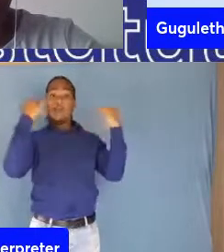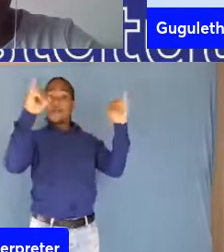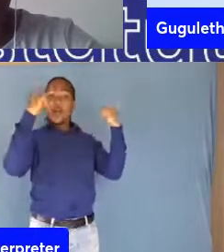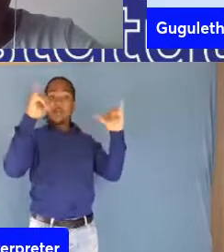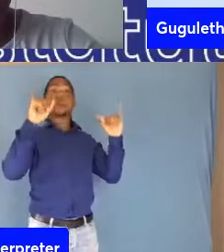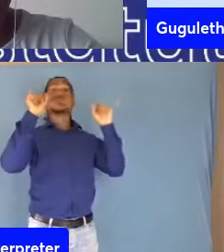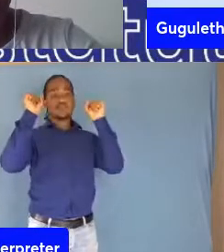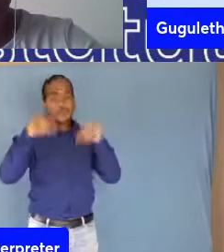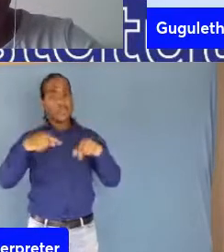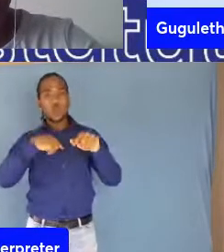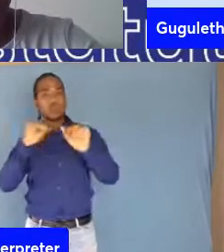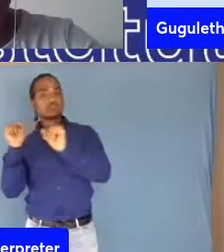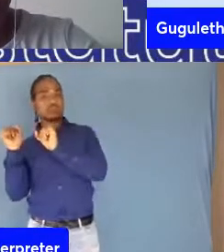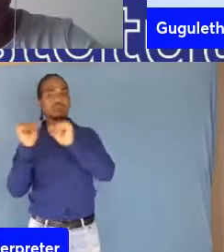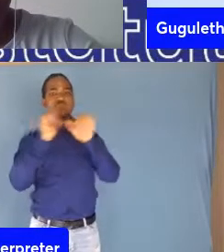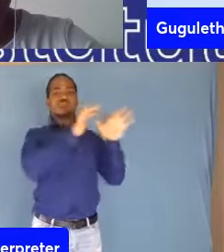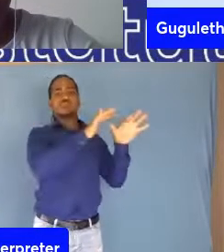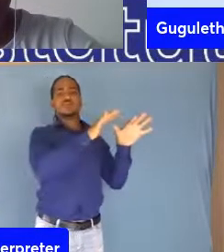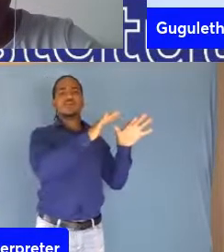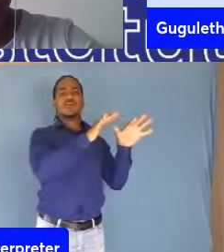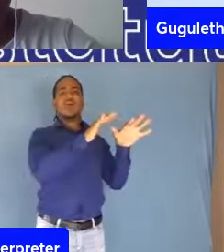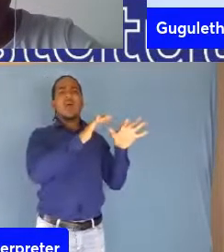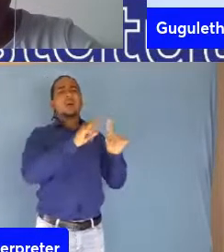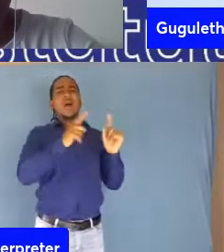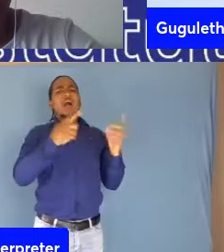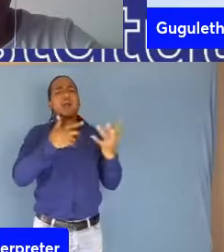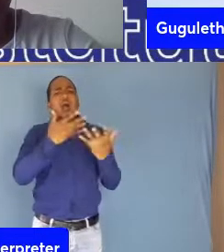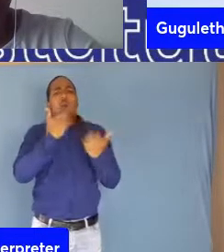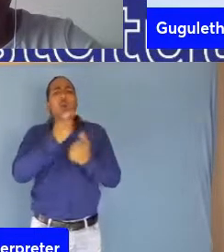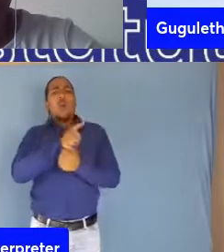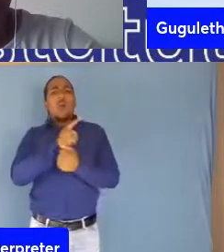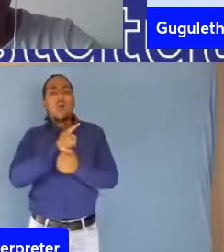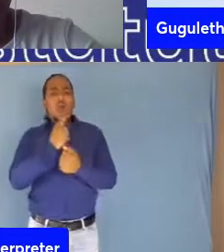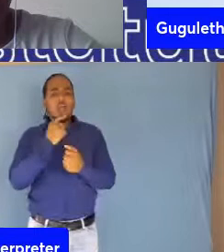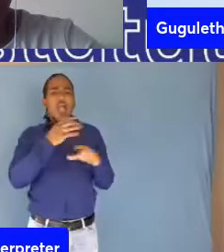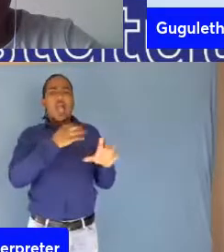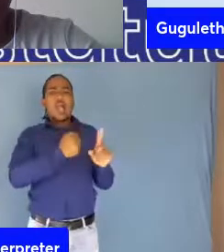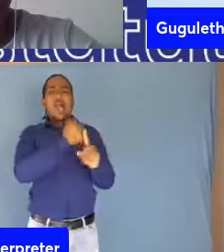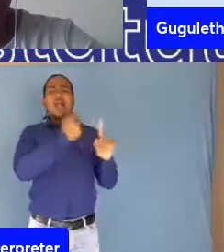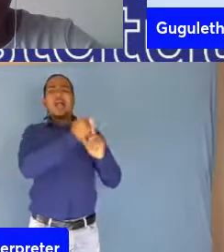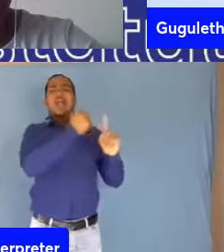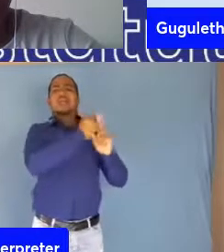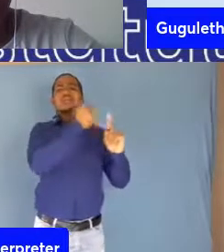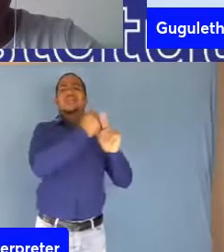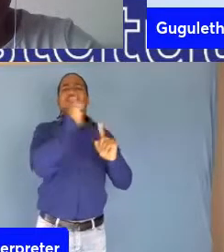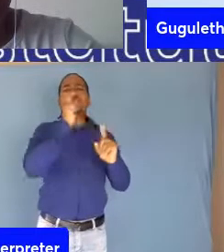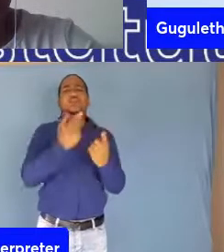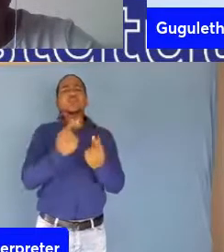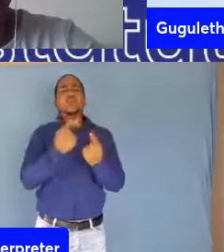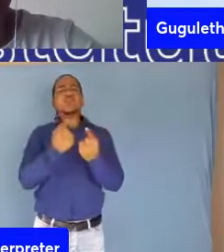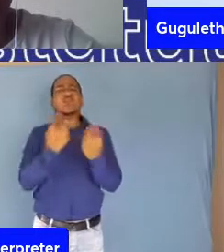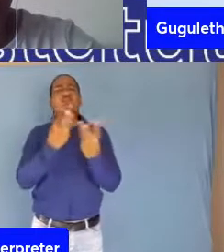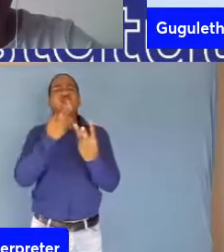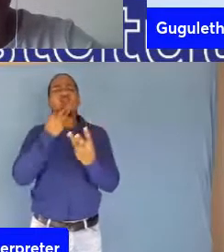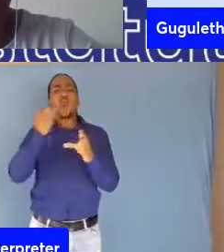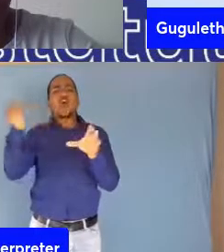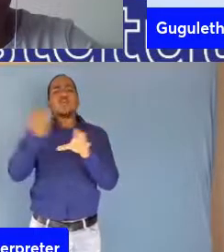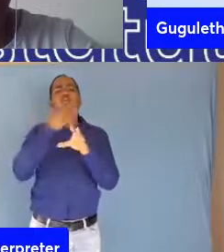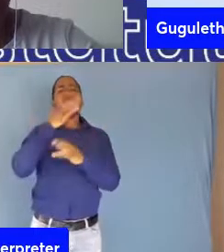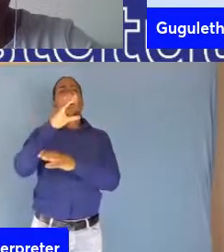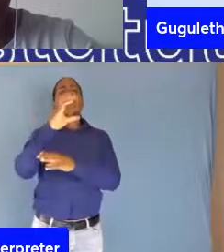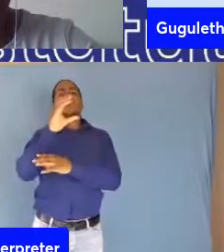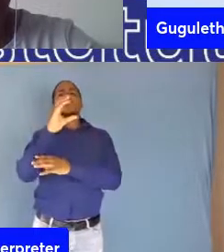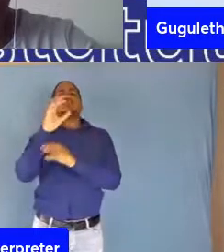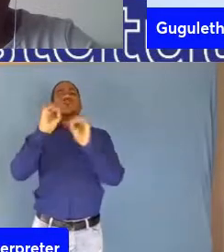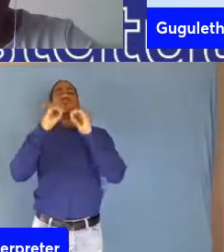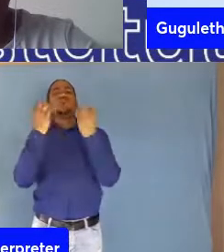I can't fathom why people think that activism has to be done by people who are employed in NGOs. You know what